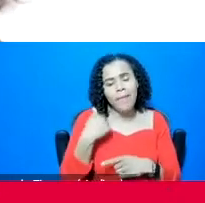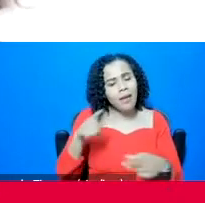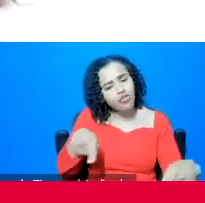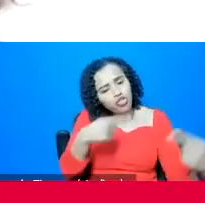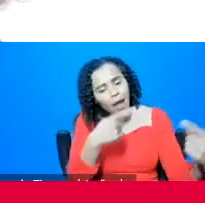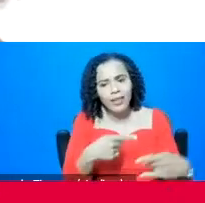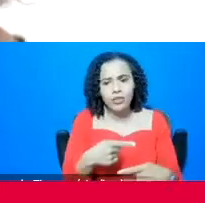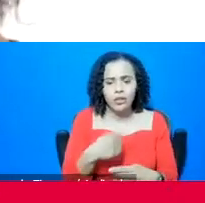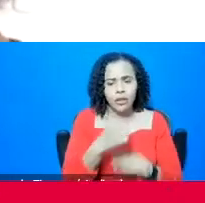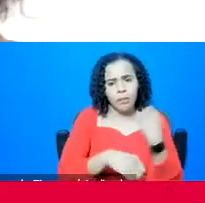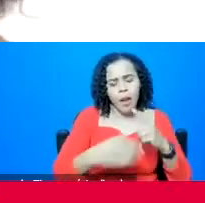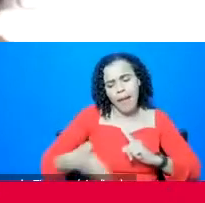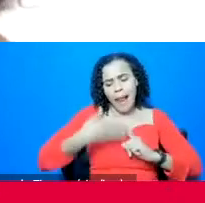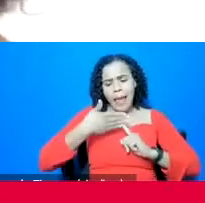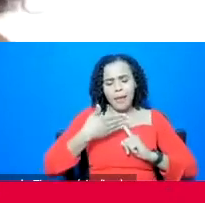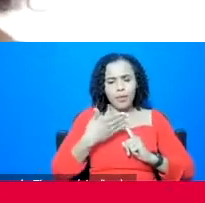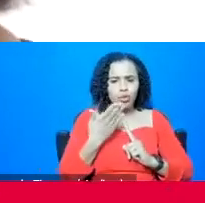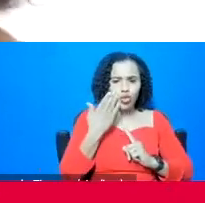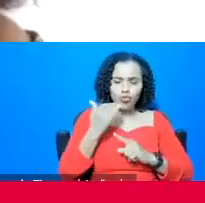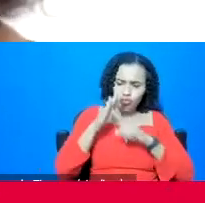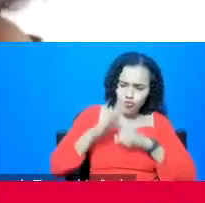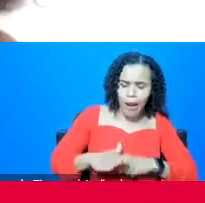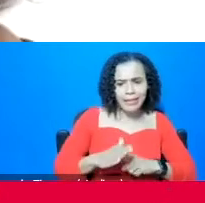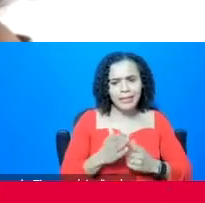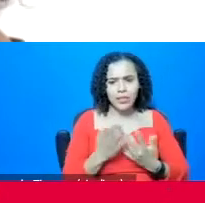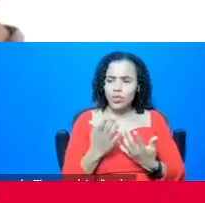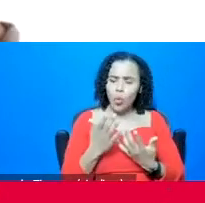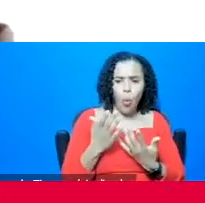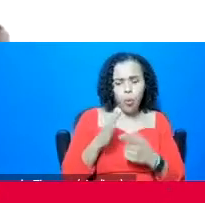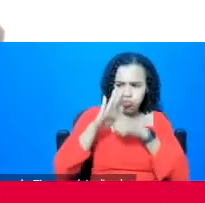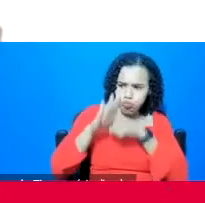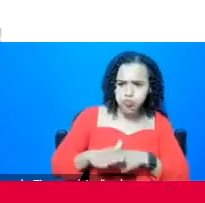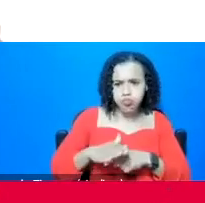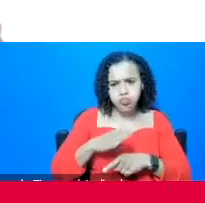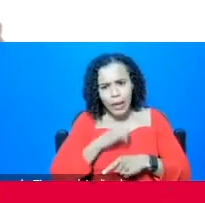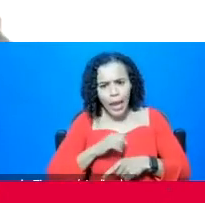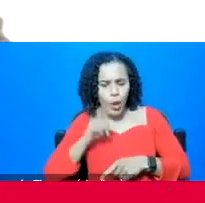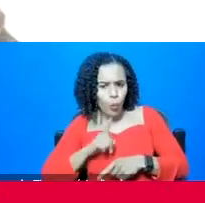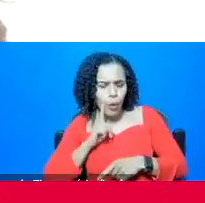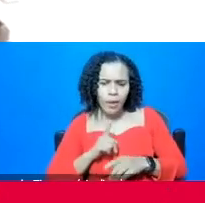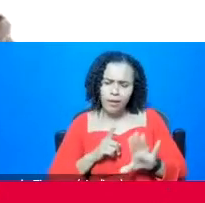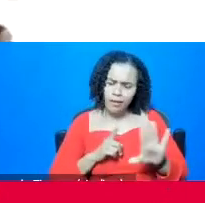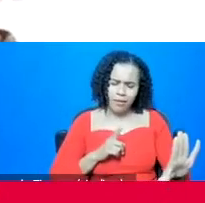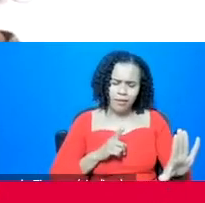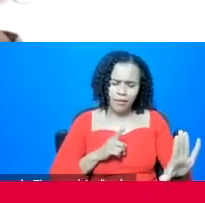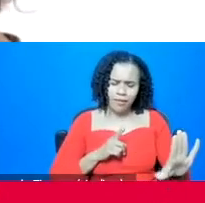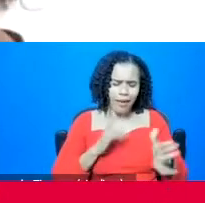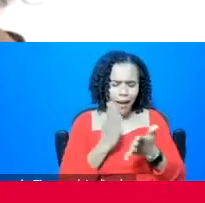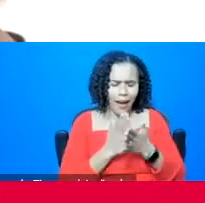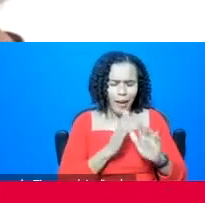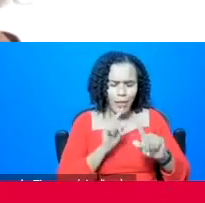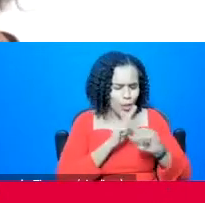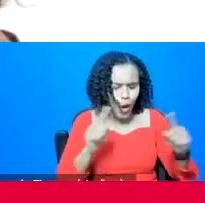racist or a misogynist. If you're being either one of those things, then that means you don't have an argument and you're just being those things. And therefore, that is not a